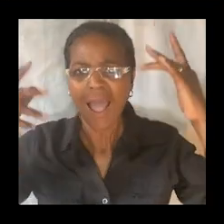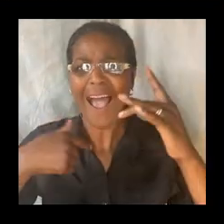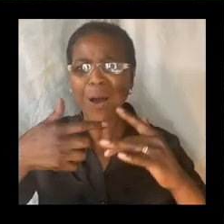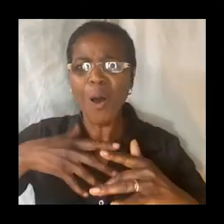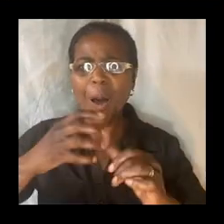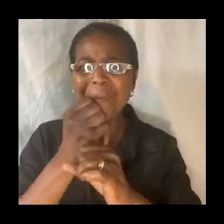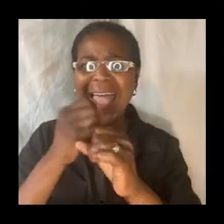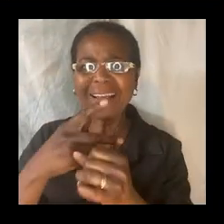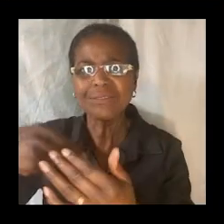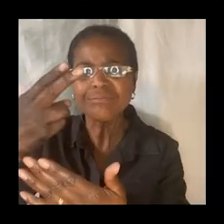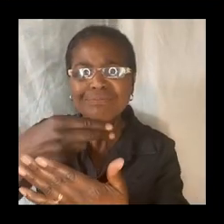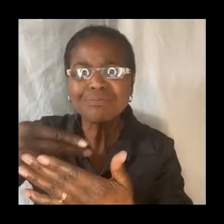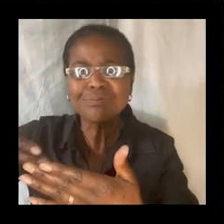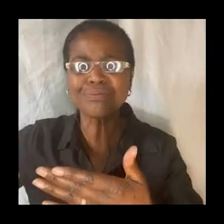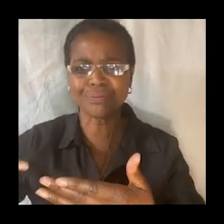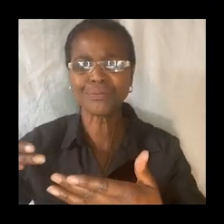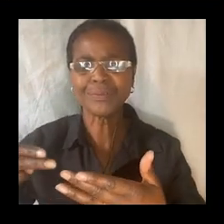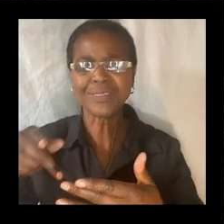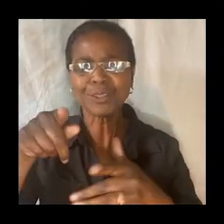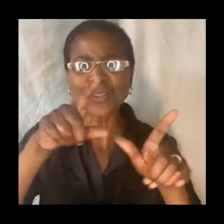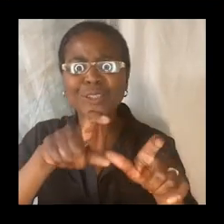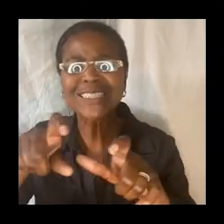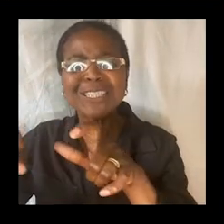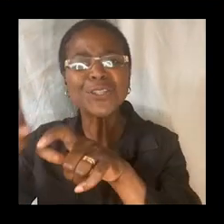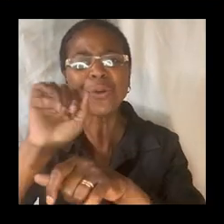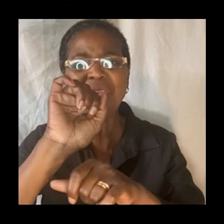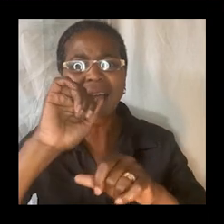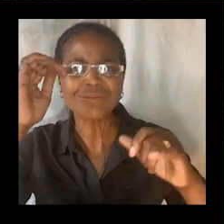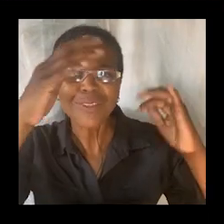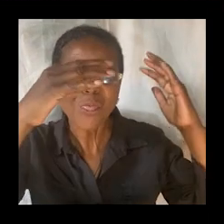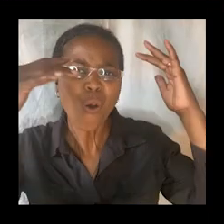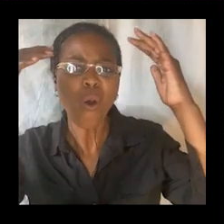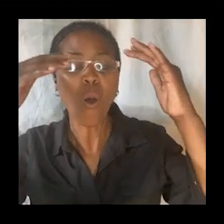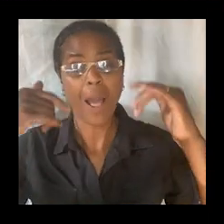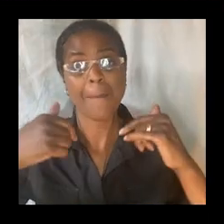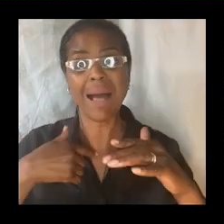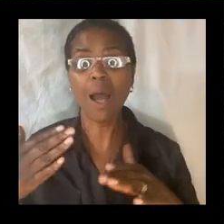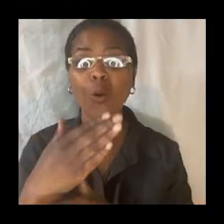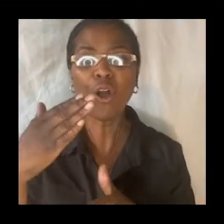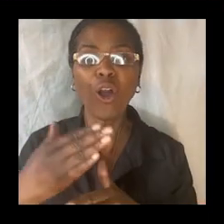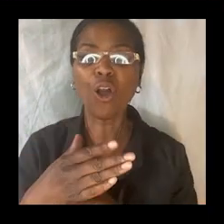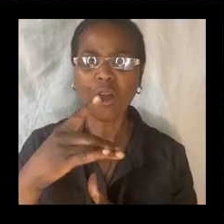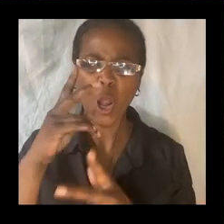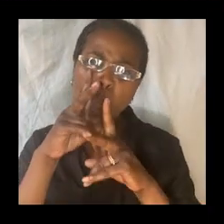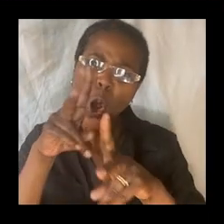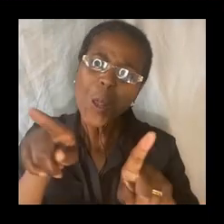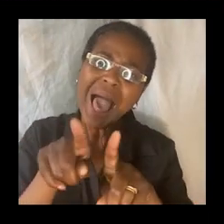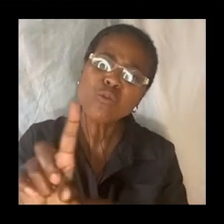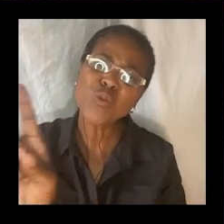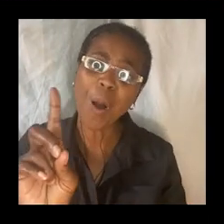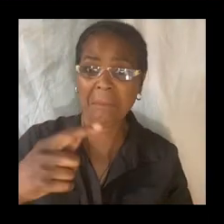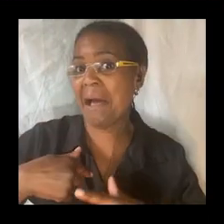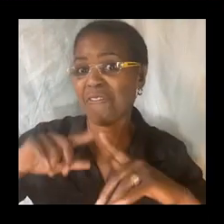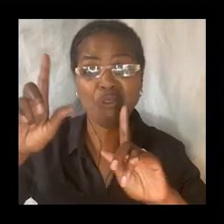images in the process of making them that continued that. So I had no idea. I never designed my work. I had no idea what these images would look like when I set